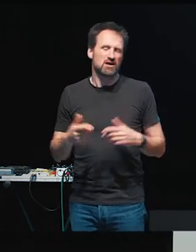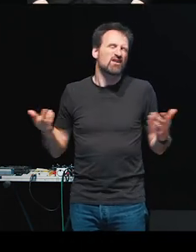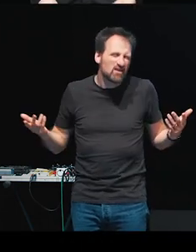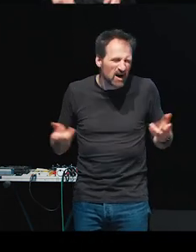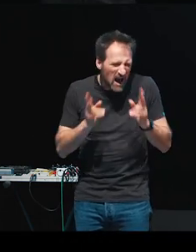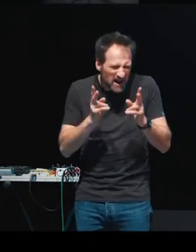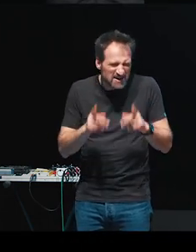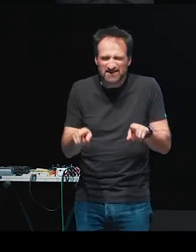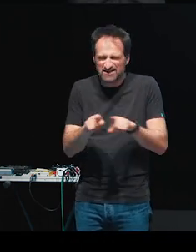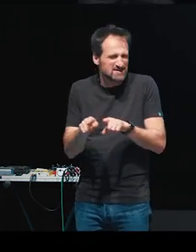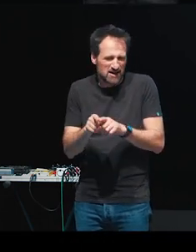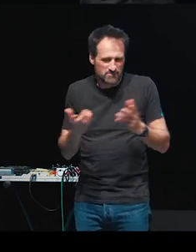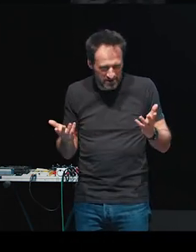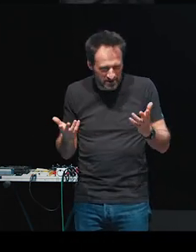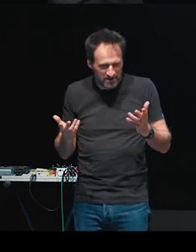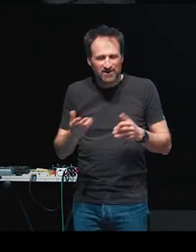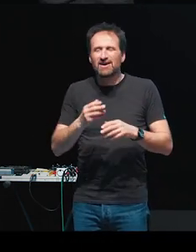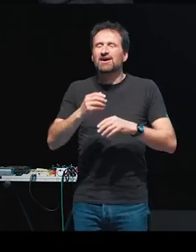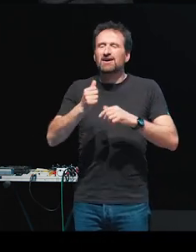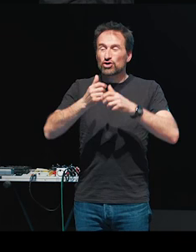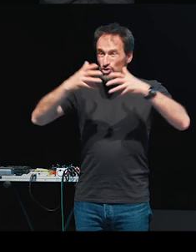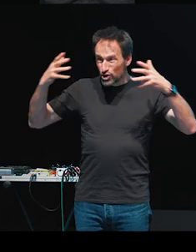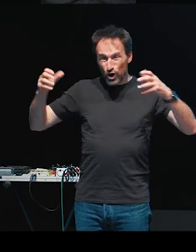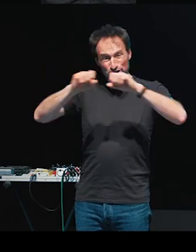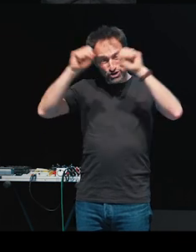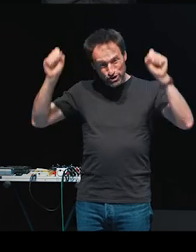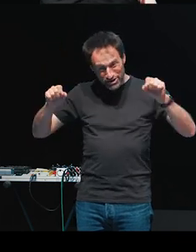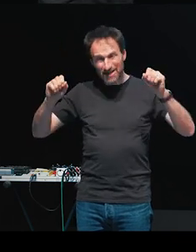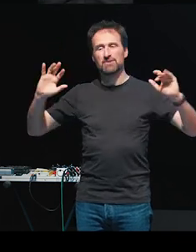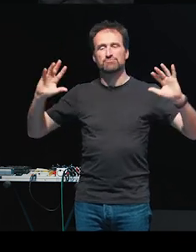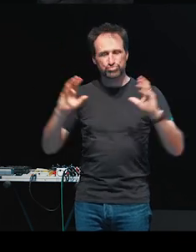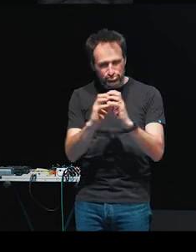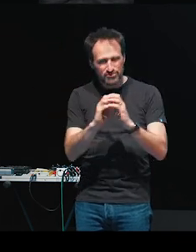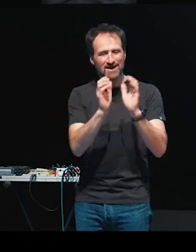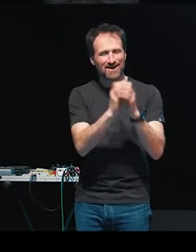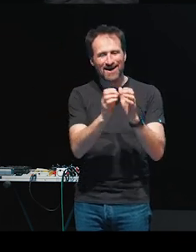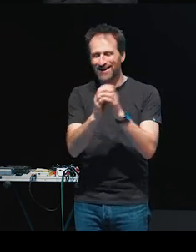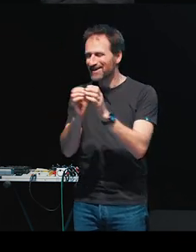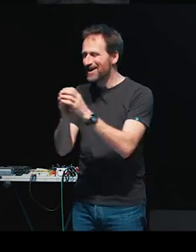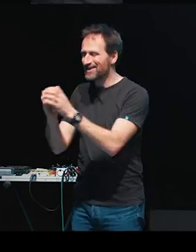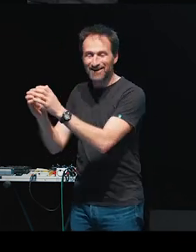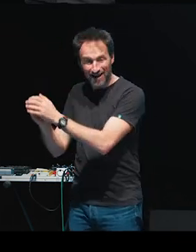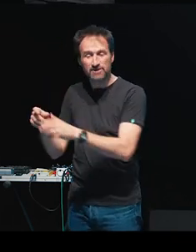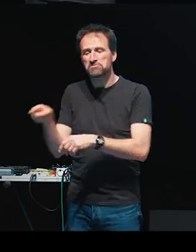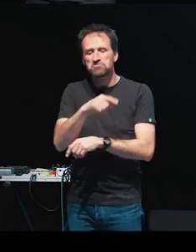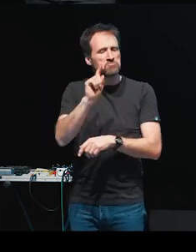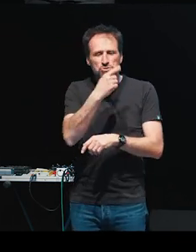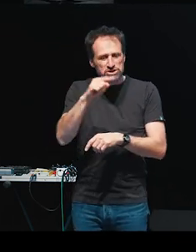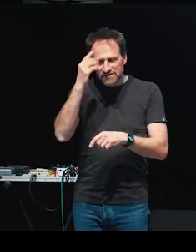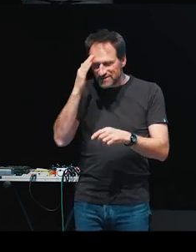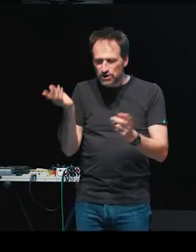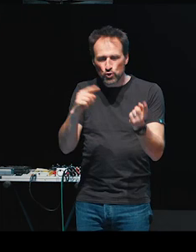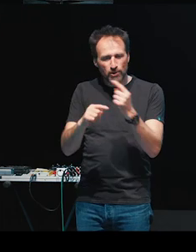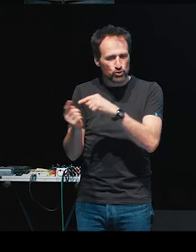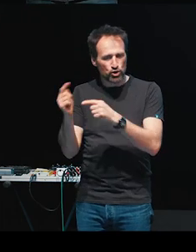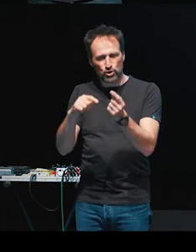It's about creating several tiny pieces that don't need to know about each other that can be written in an